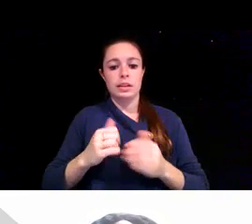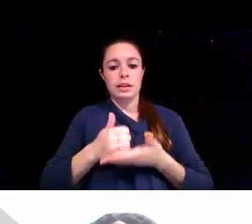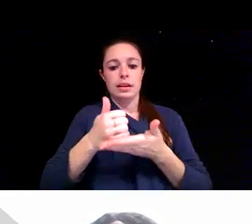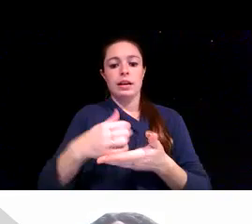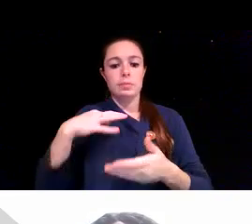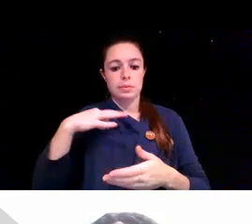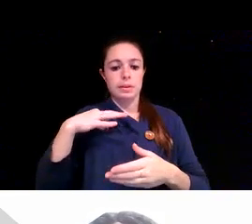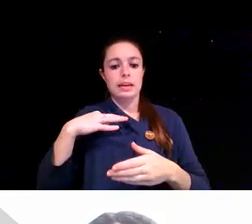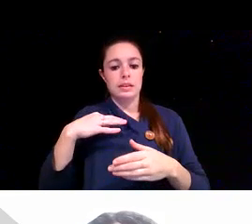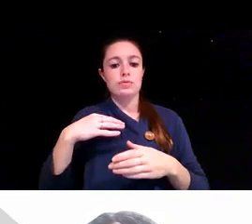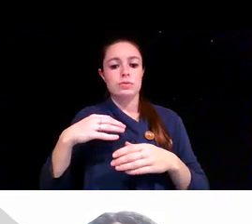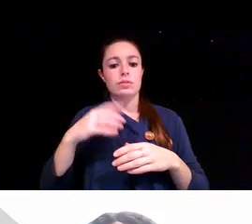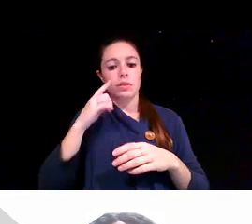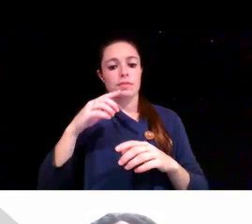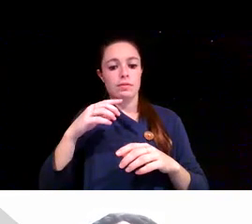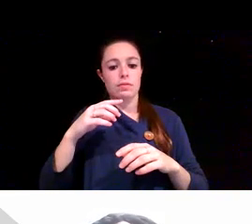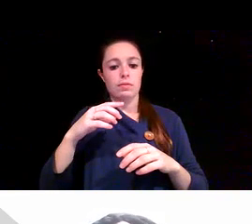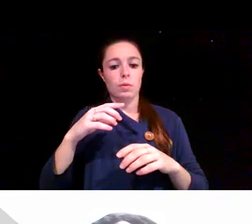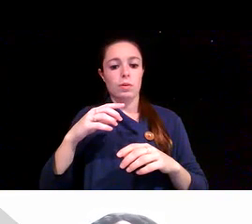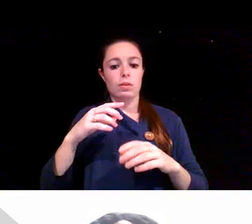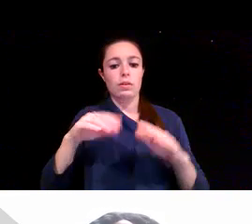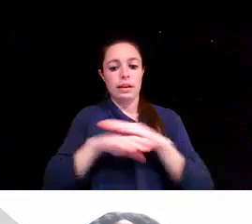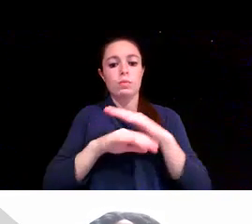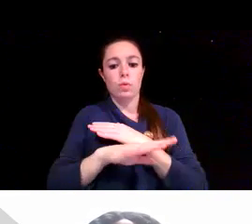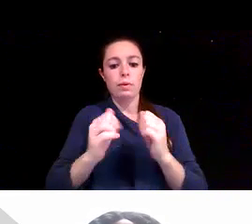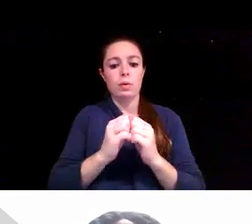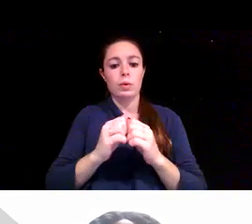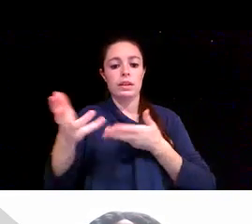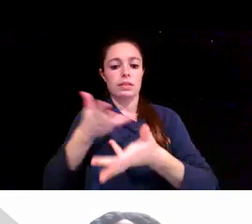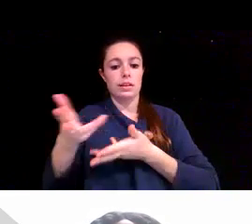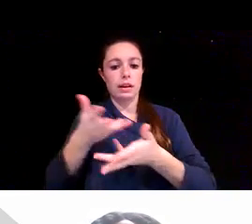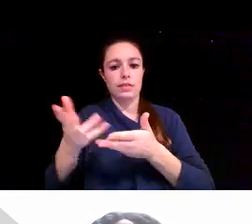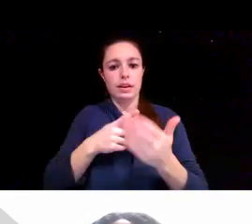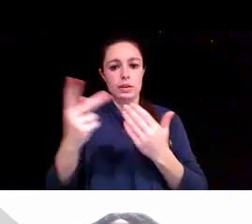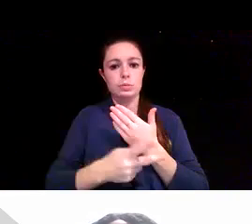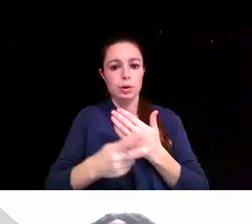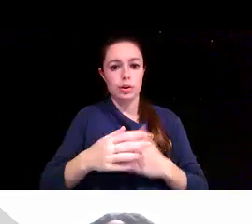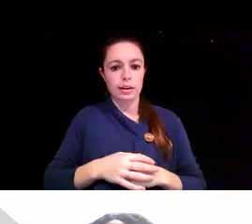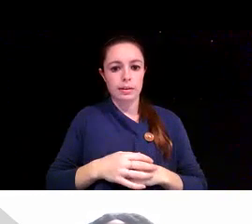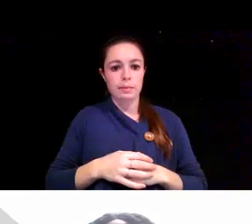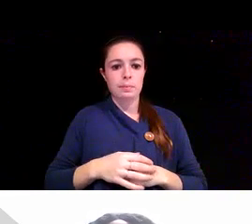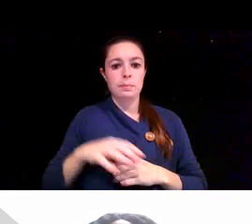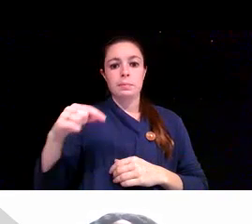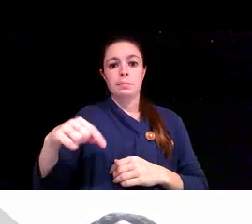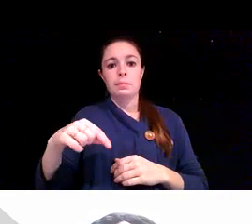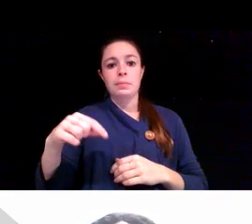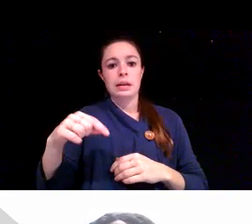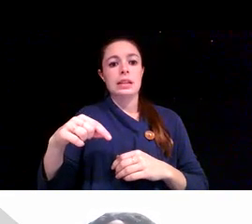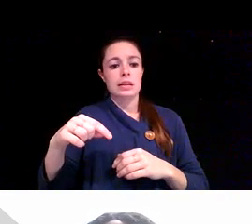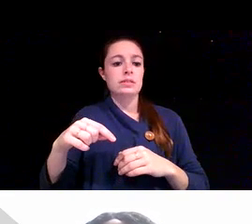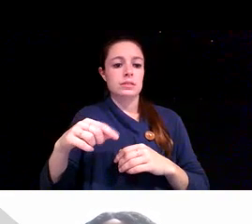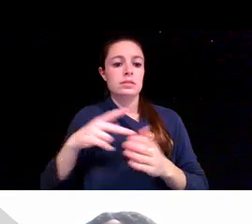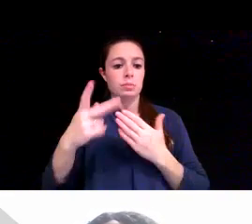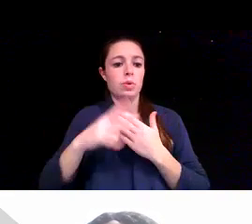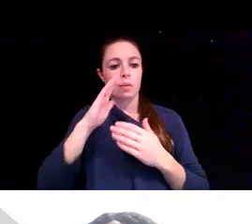the Navigators program. And this presentation is to give us basic